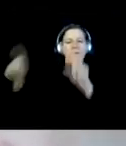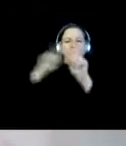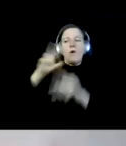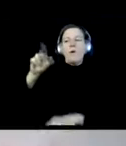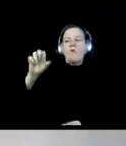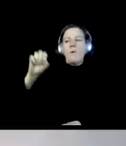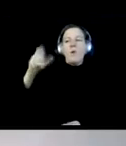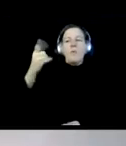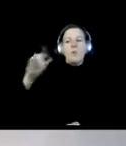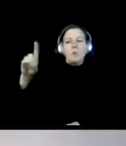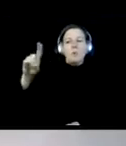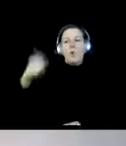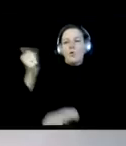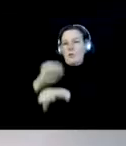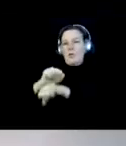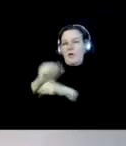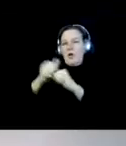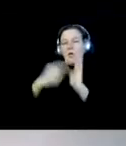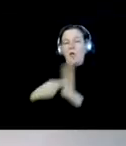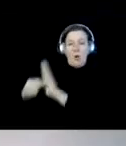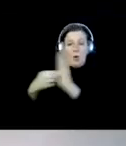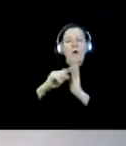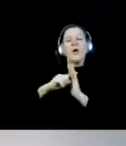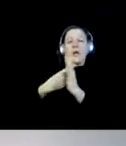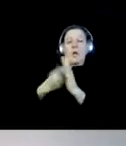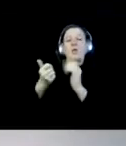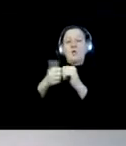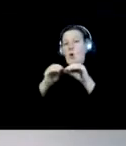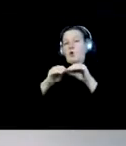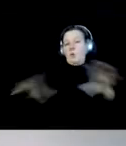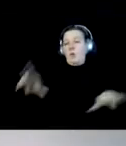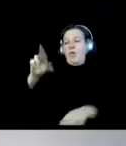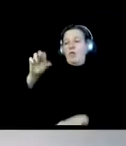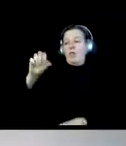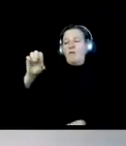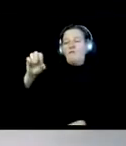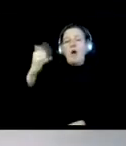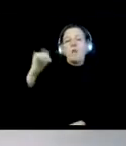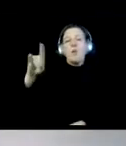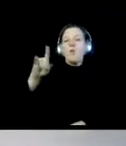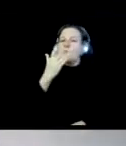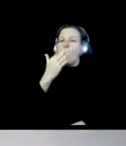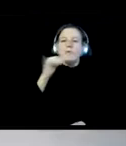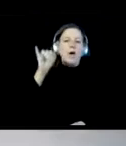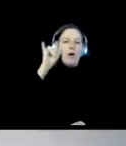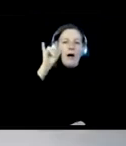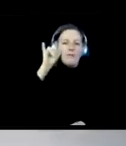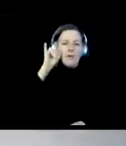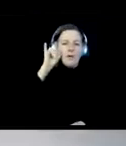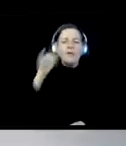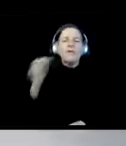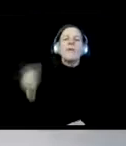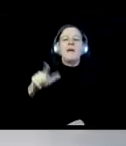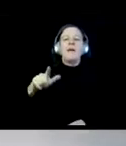in the exhibition, which starts with the release of the Rose Gold iPhone and goes into vintage melamine dinnerware, and then delves into this